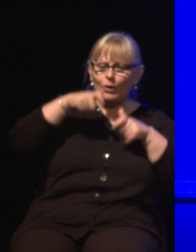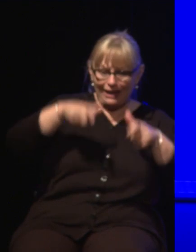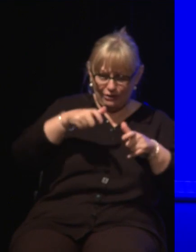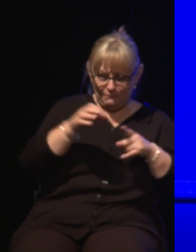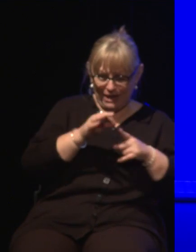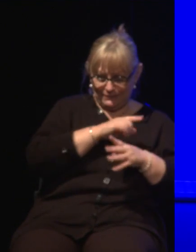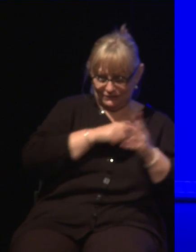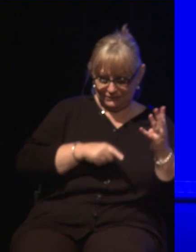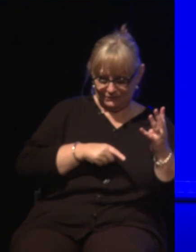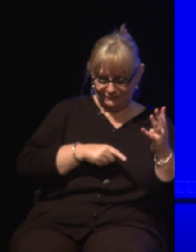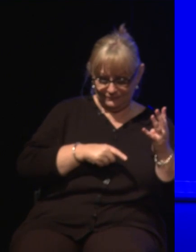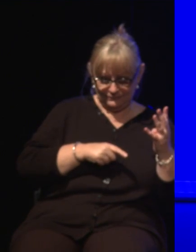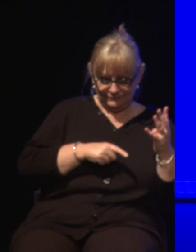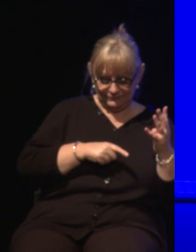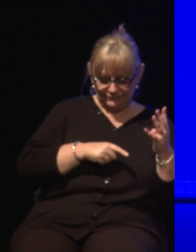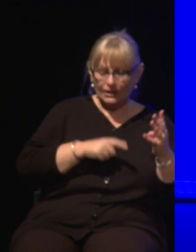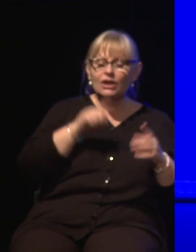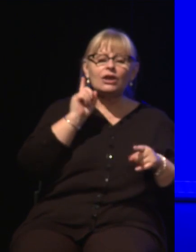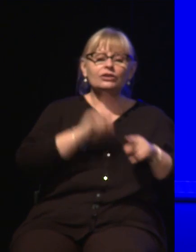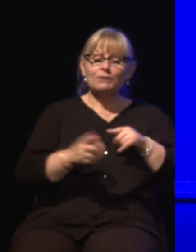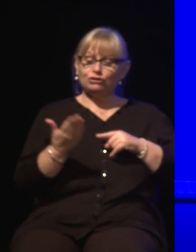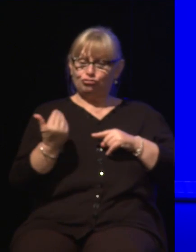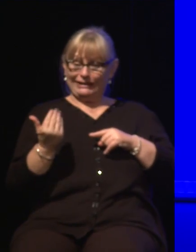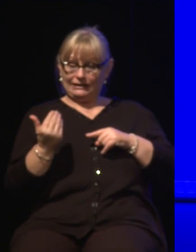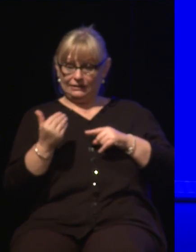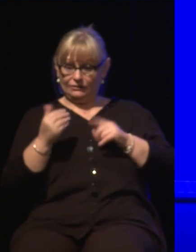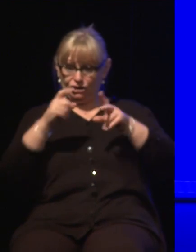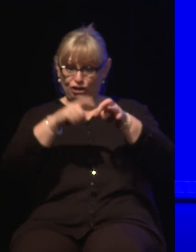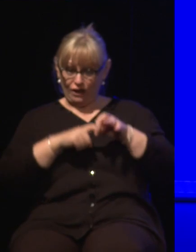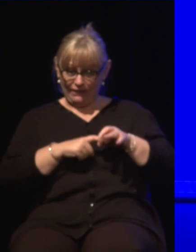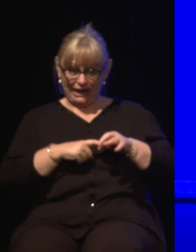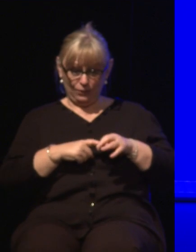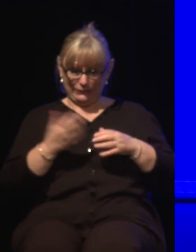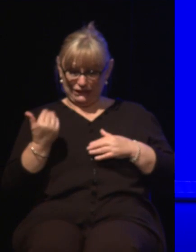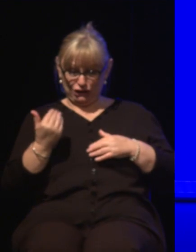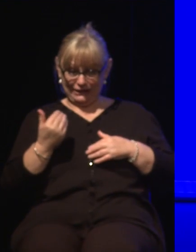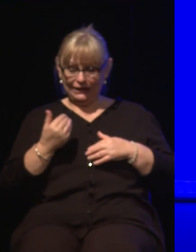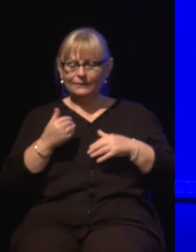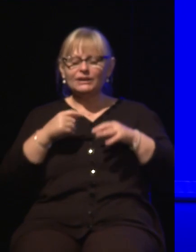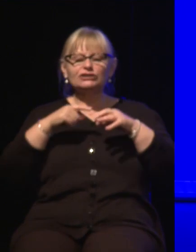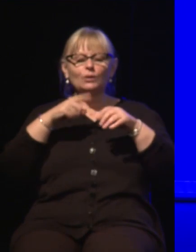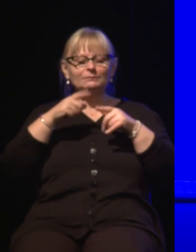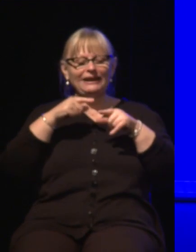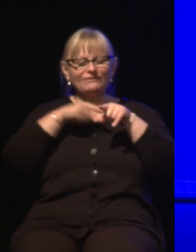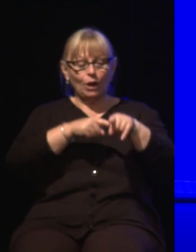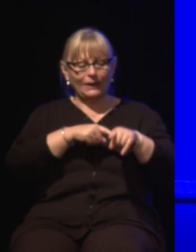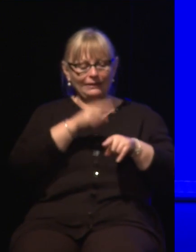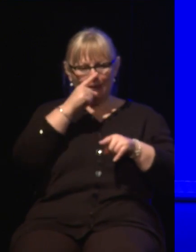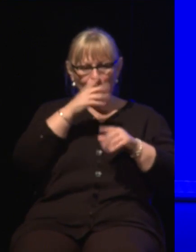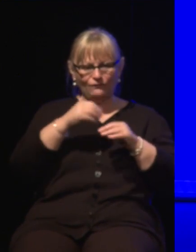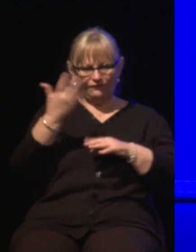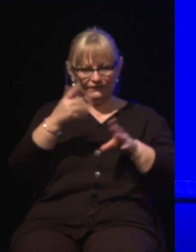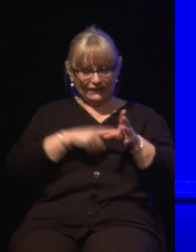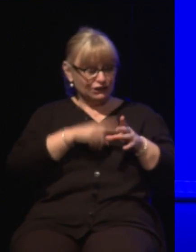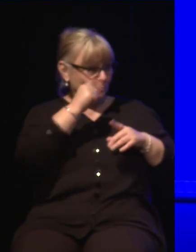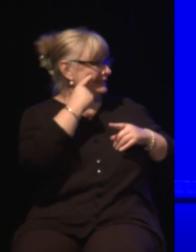payments. The most recent survey came out earlier this year and follows people over the first 15 years, and you can see the percentage